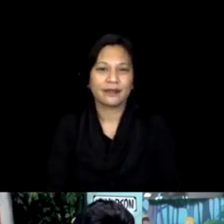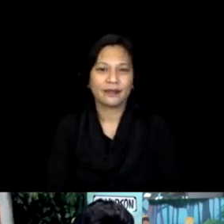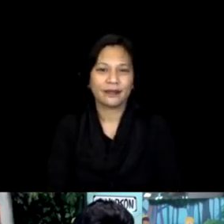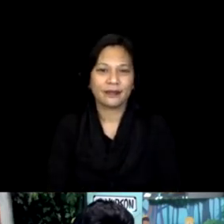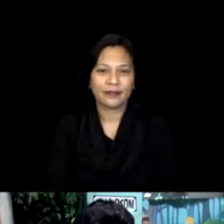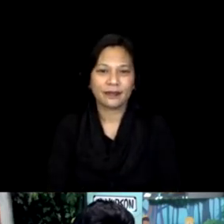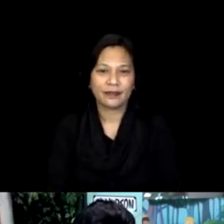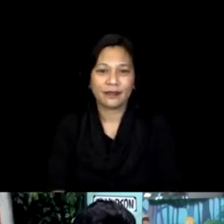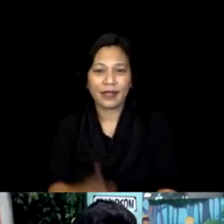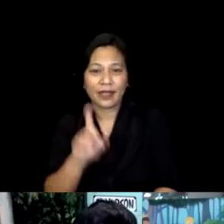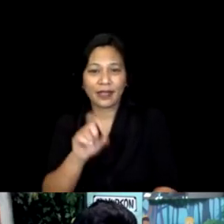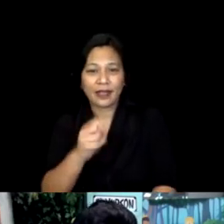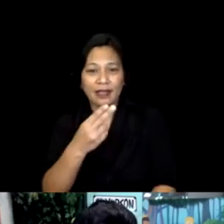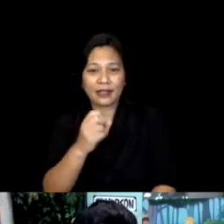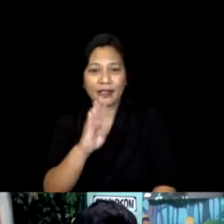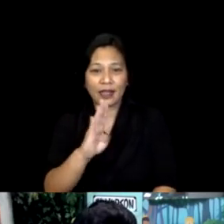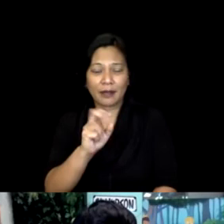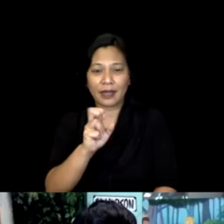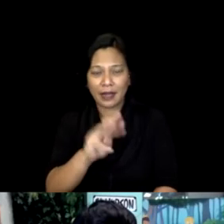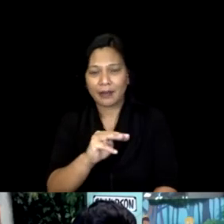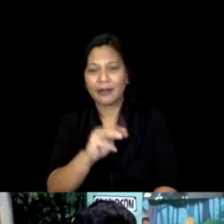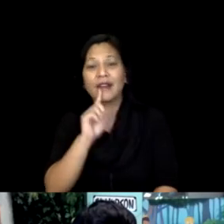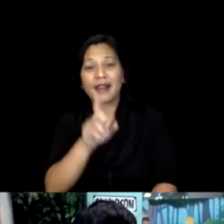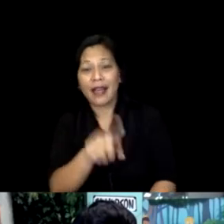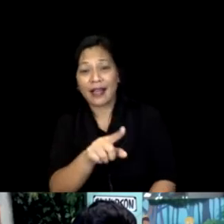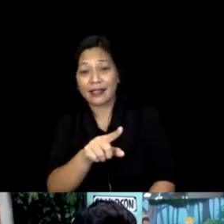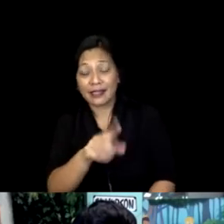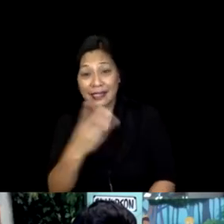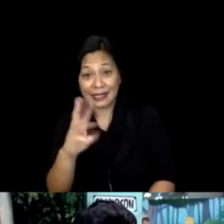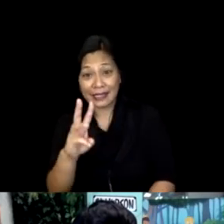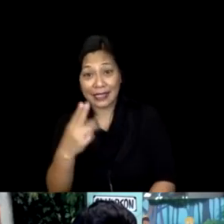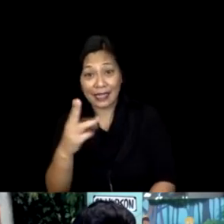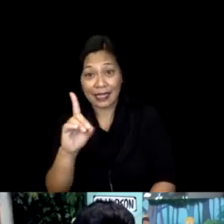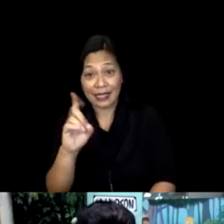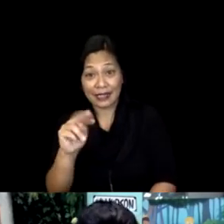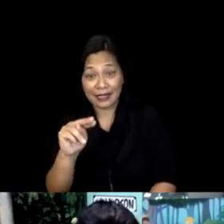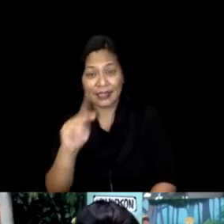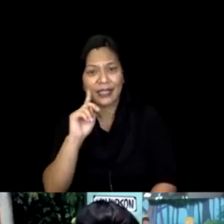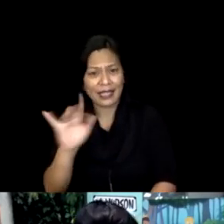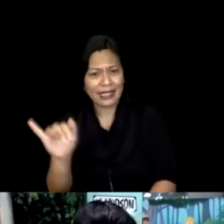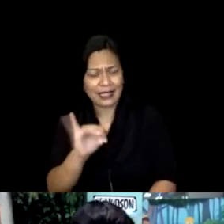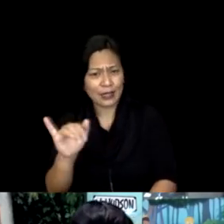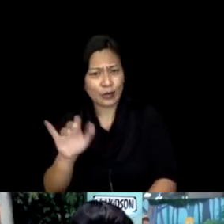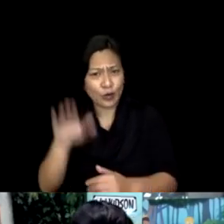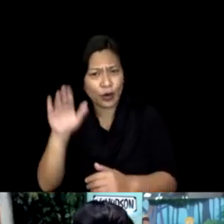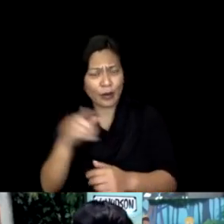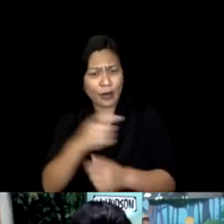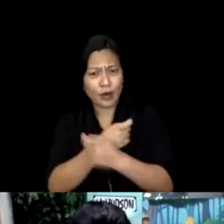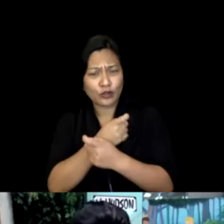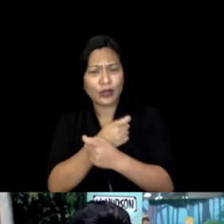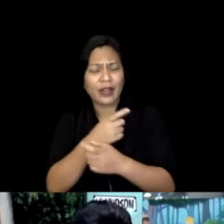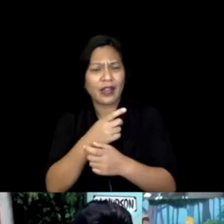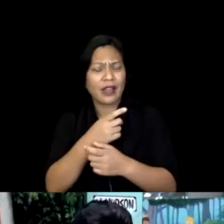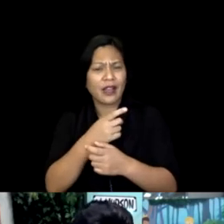Shabnam, is 16 Hudson based on life growing up in Austria or multiplicity? So